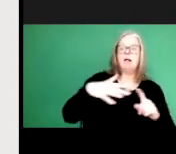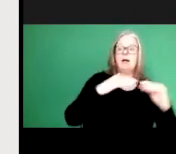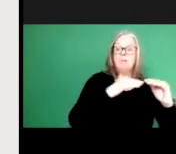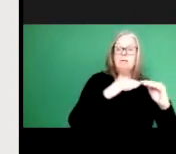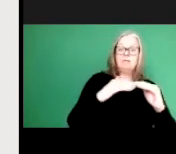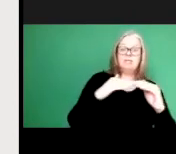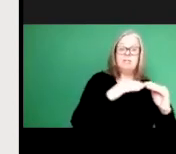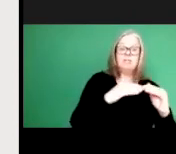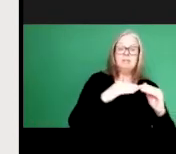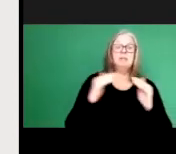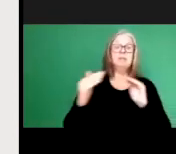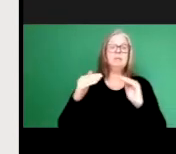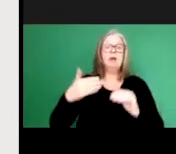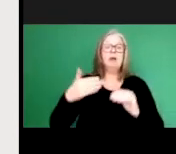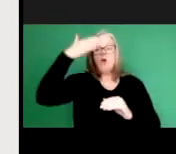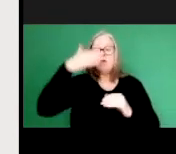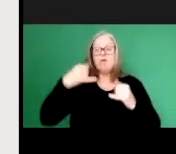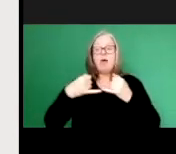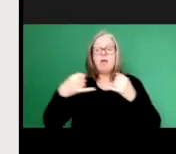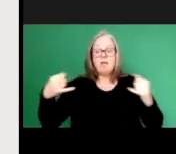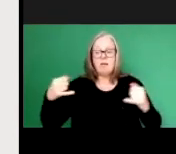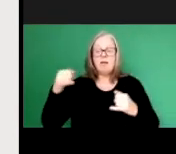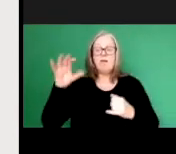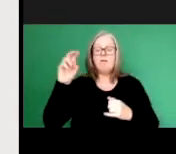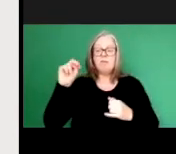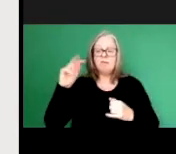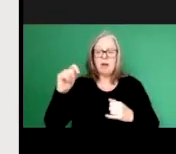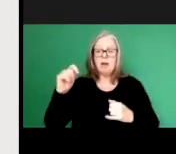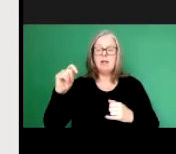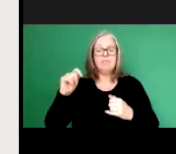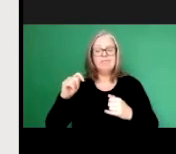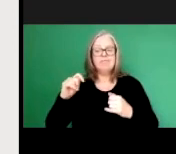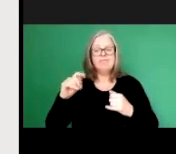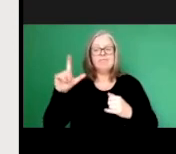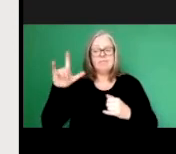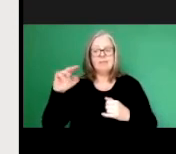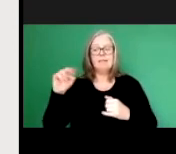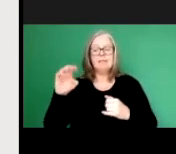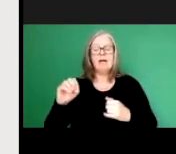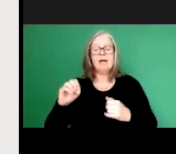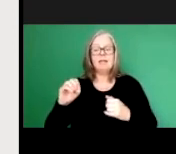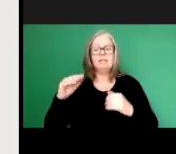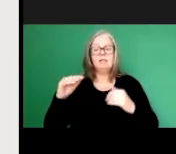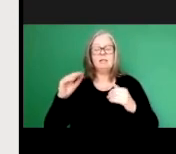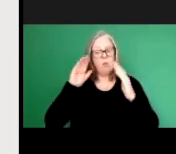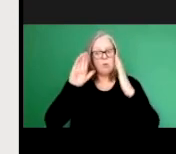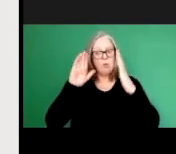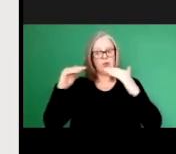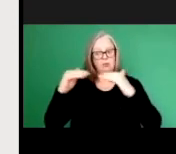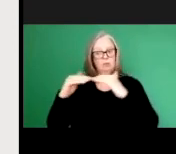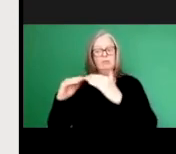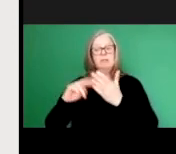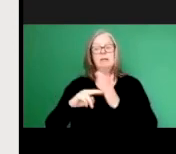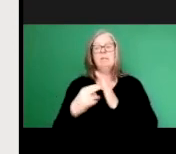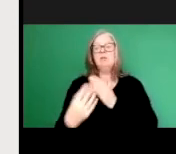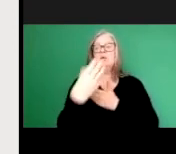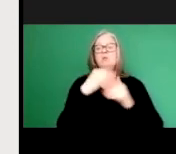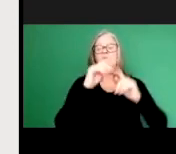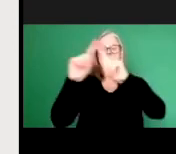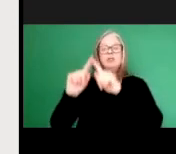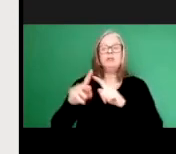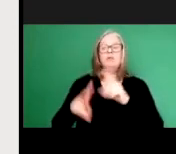justice, um, movements argue for a fundamentally different worldview and stories of freedom that exist within the current